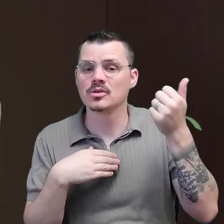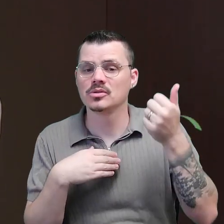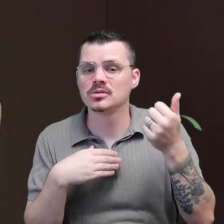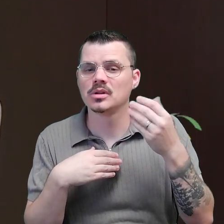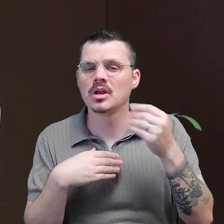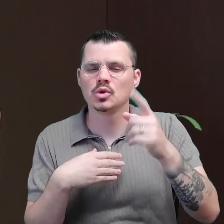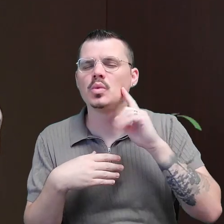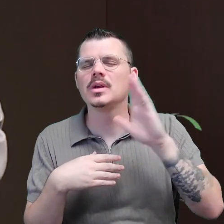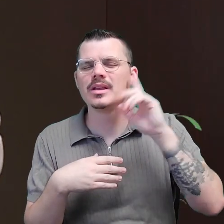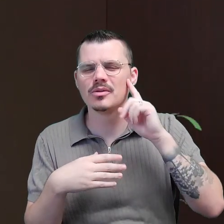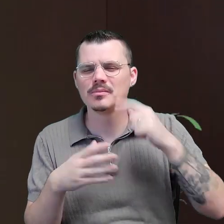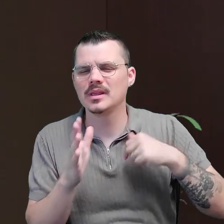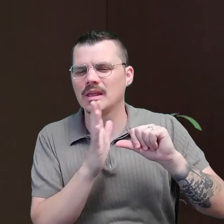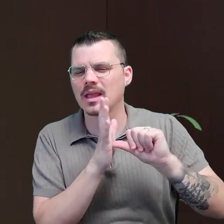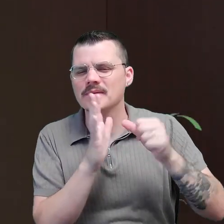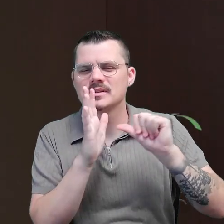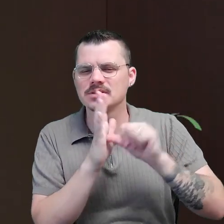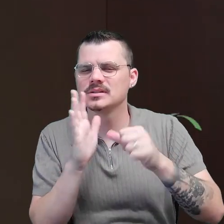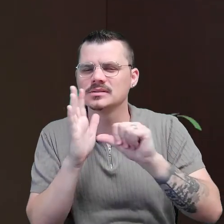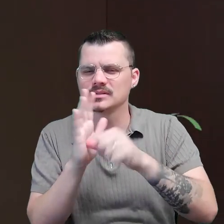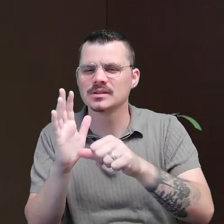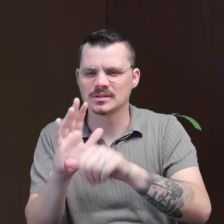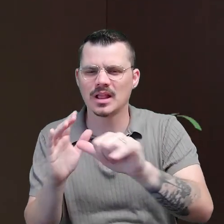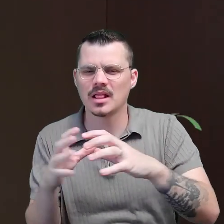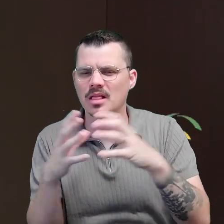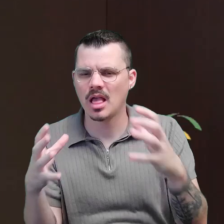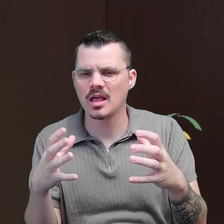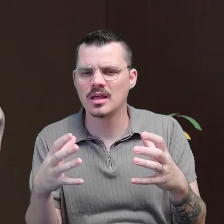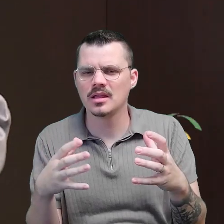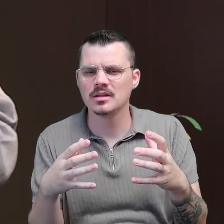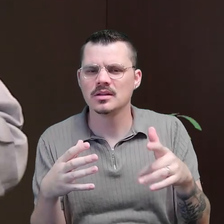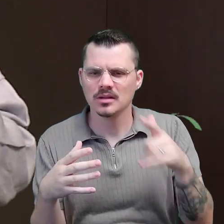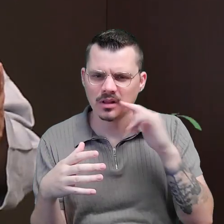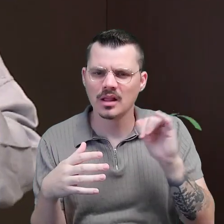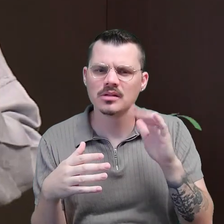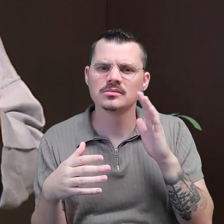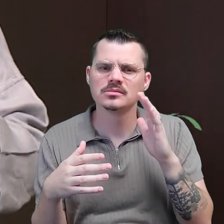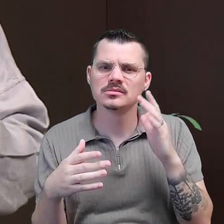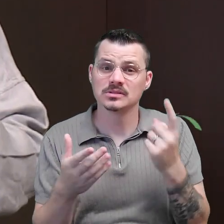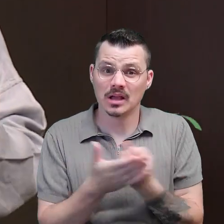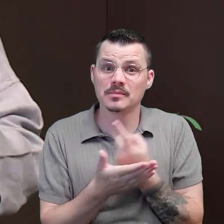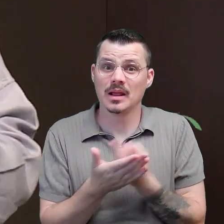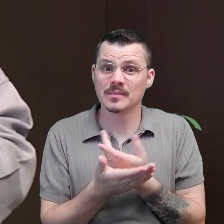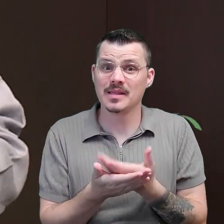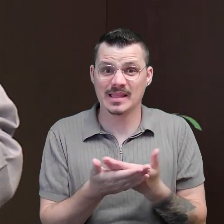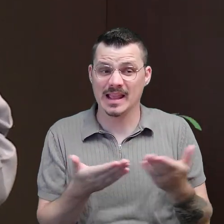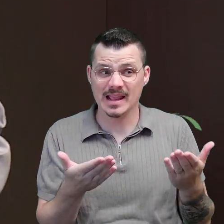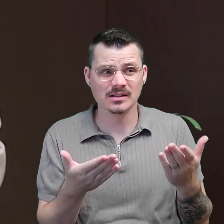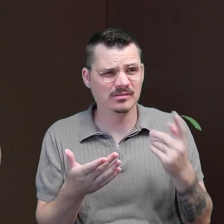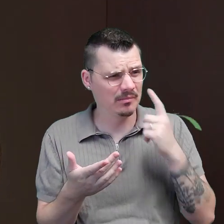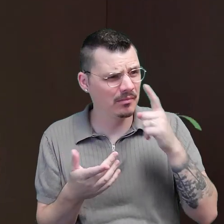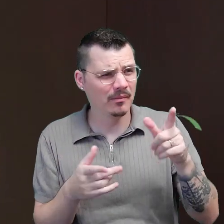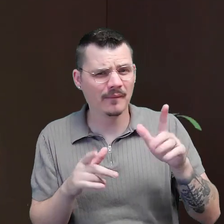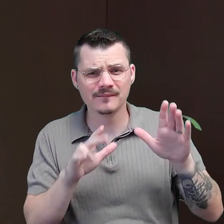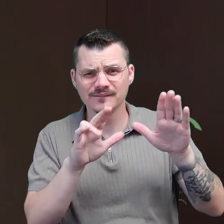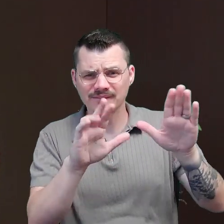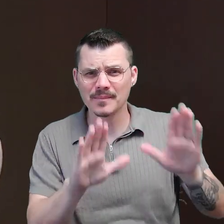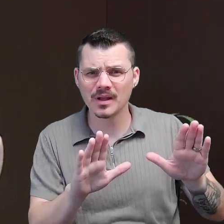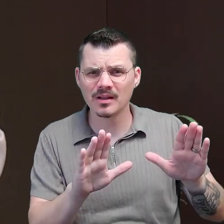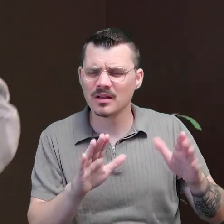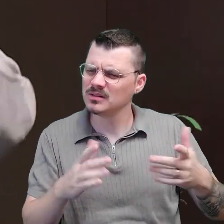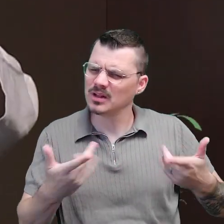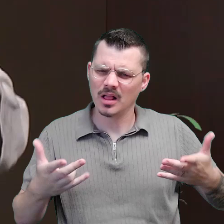better. And you'll hear me emphasizing it a lot. It's like, yeah, sometimes things sound